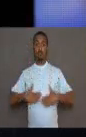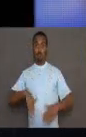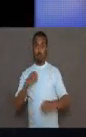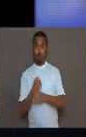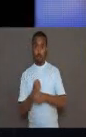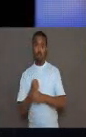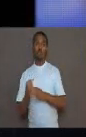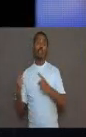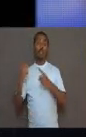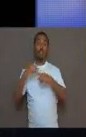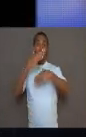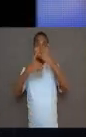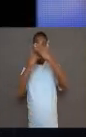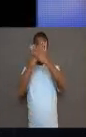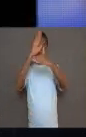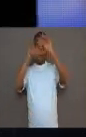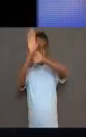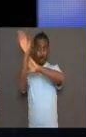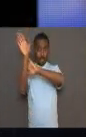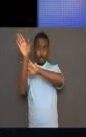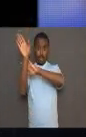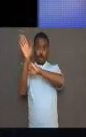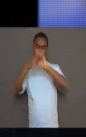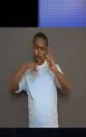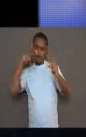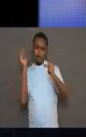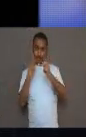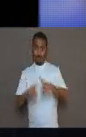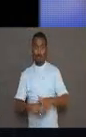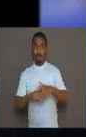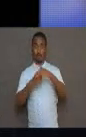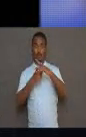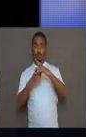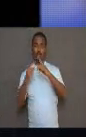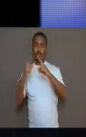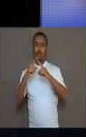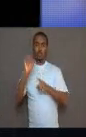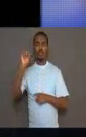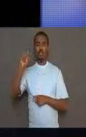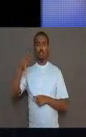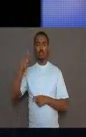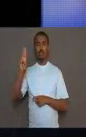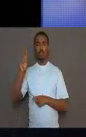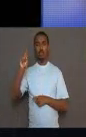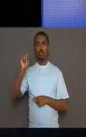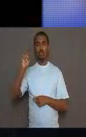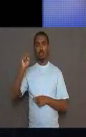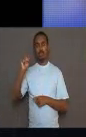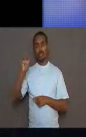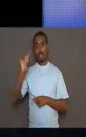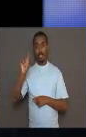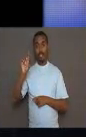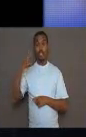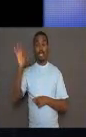craft into space with the successful launch of Sputnik in